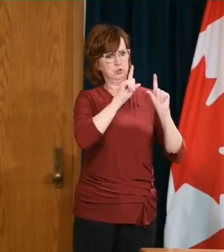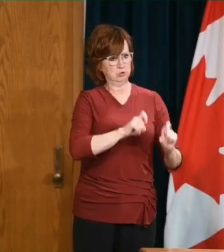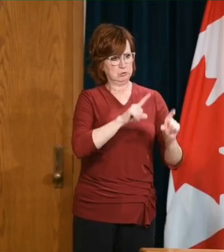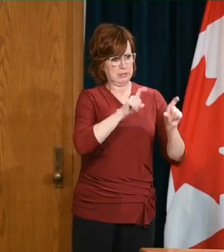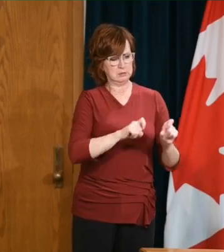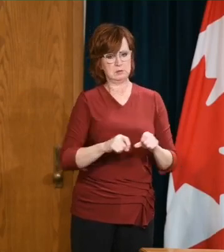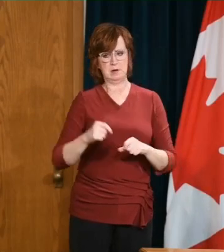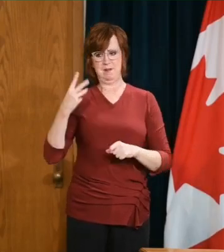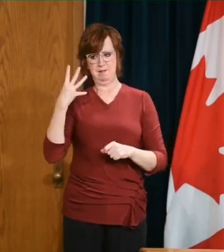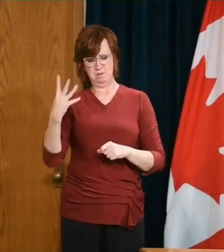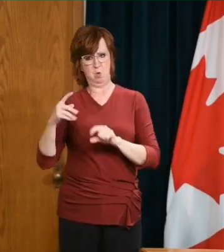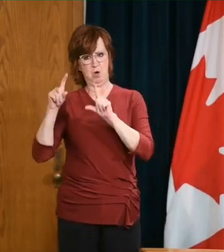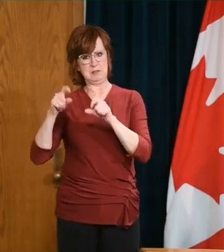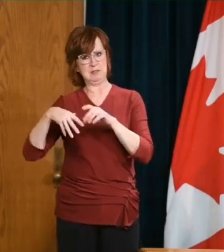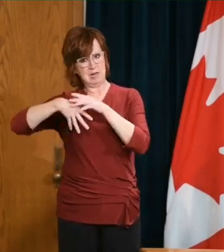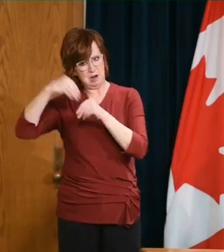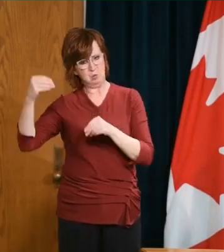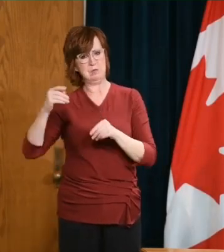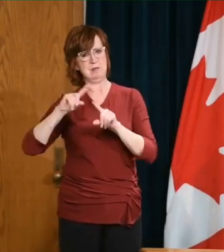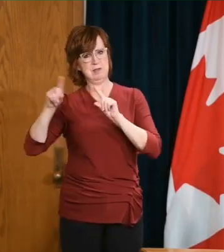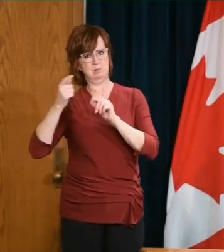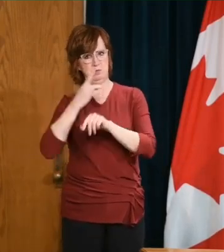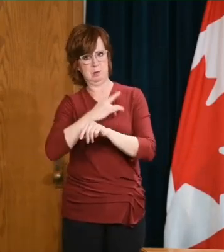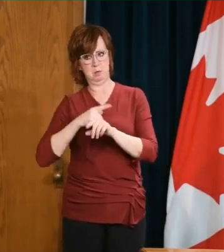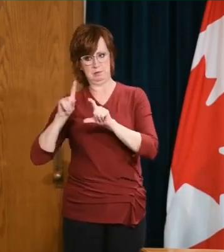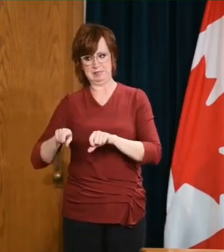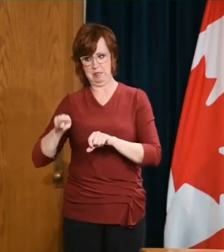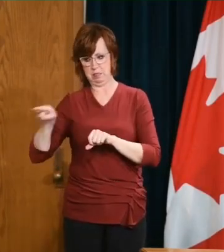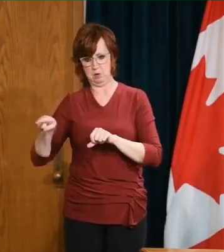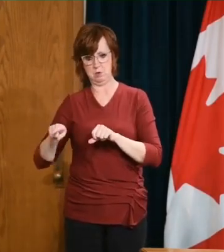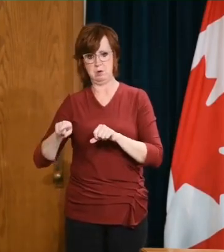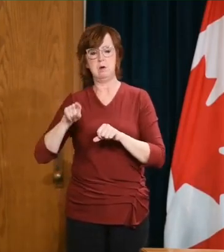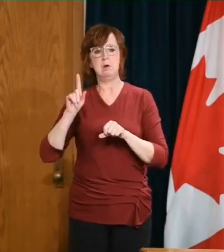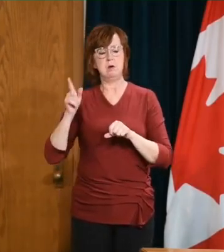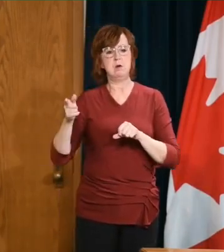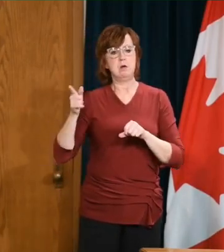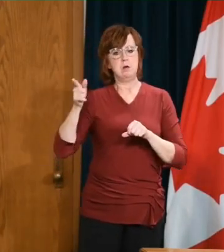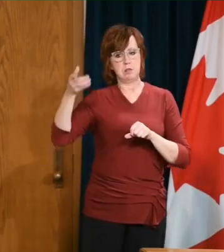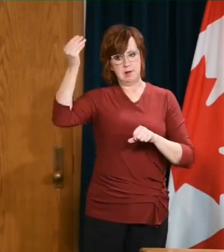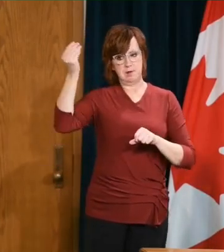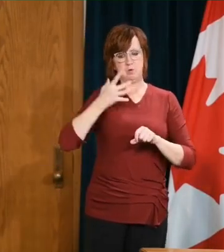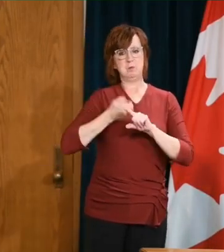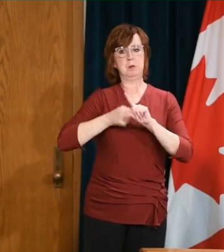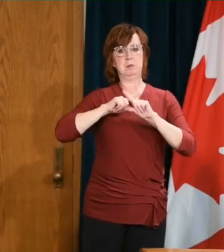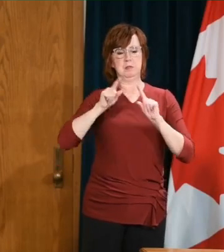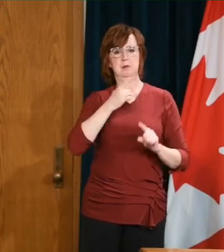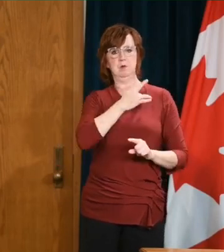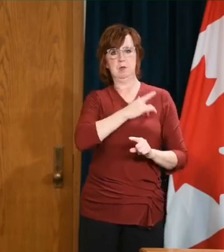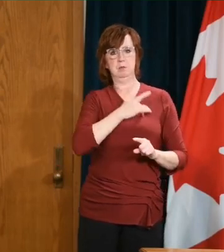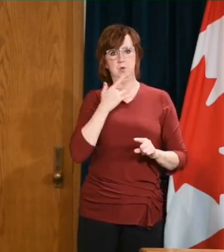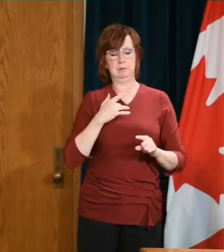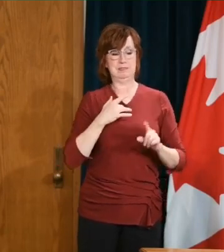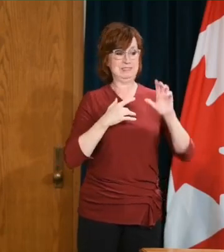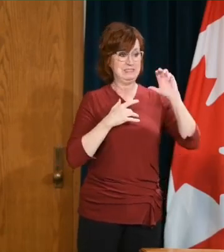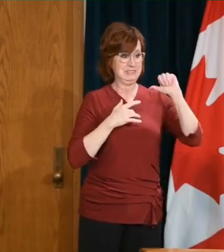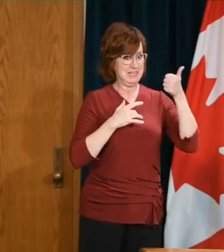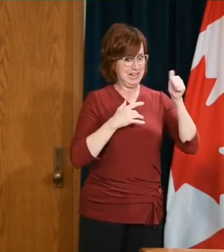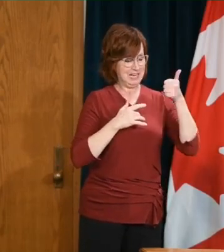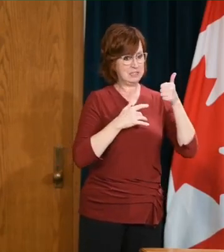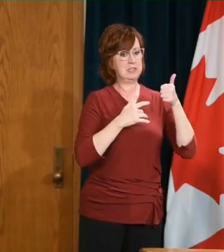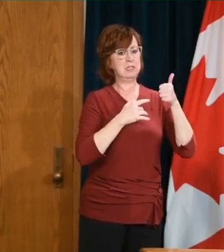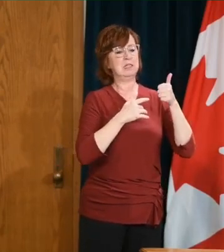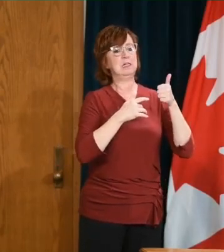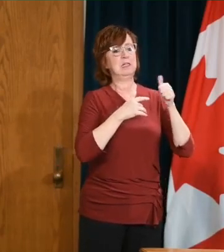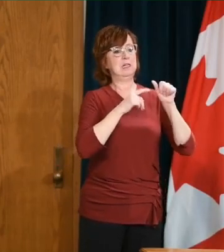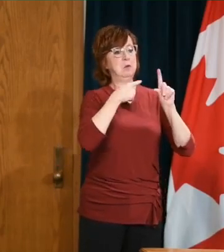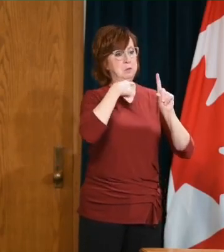province, not yesterday, but these were tests that have come to us over the last 24 hours. So, we actually have 10 cases which tested